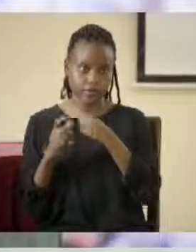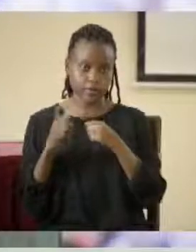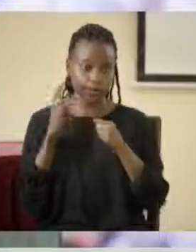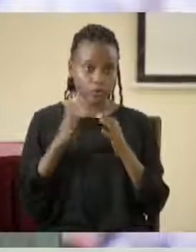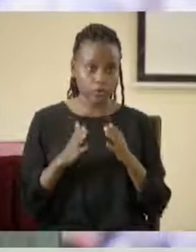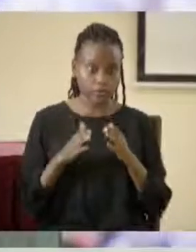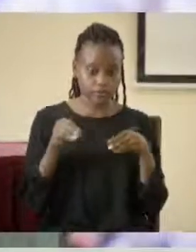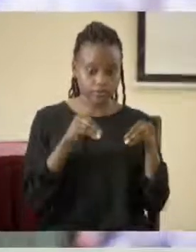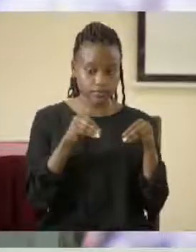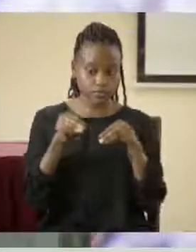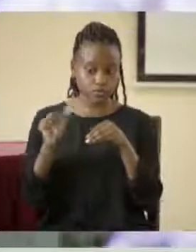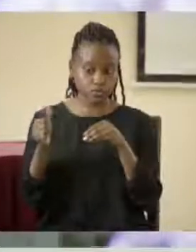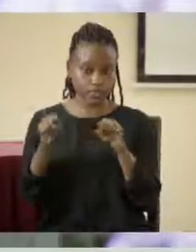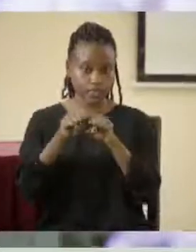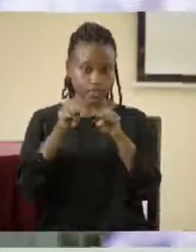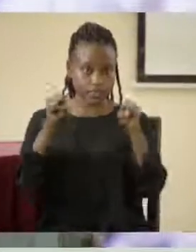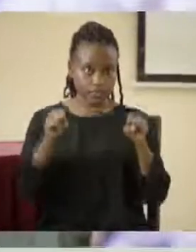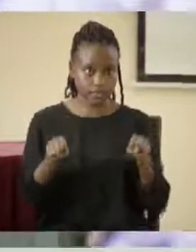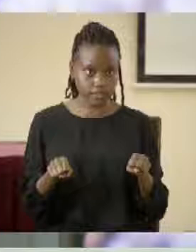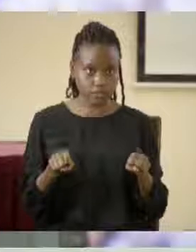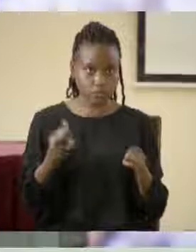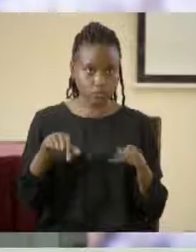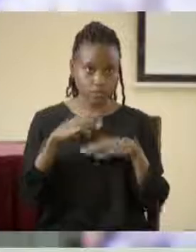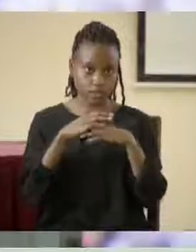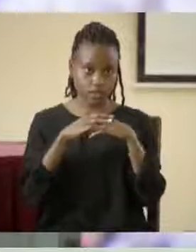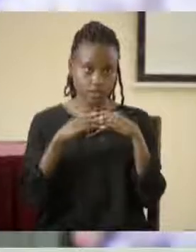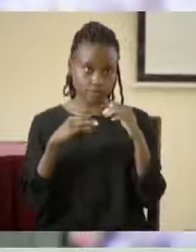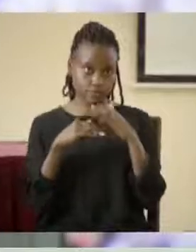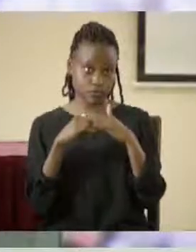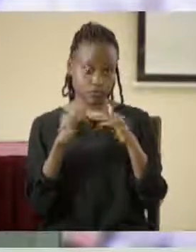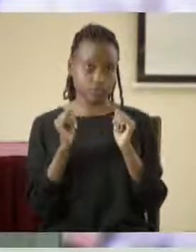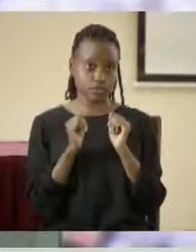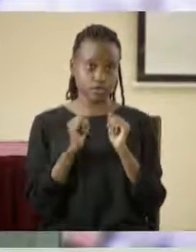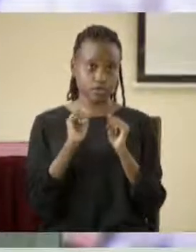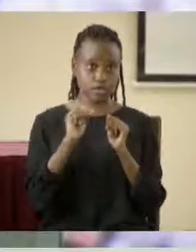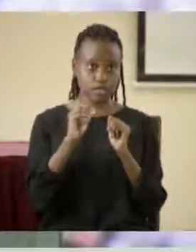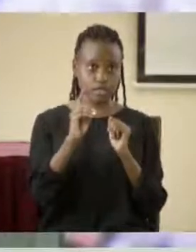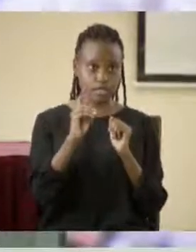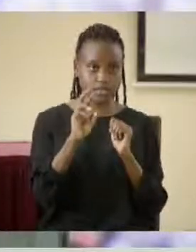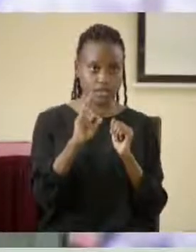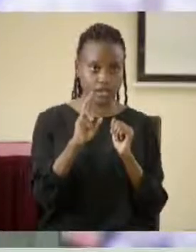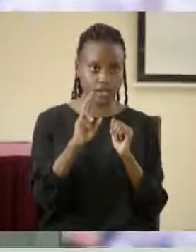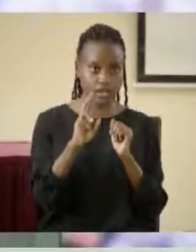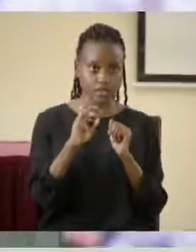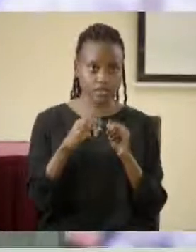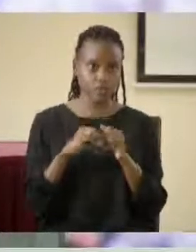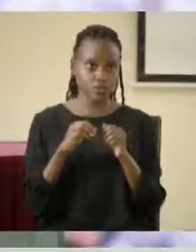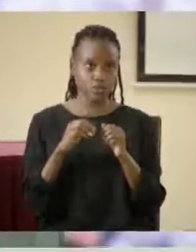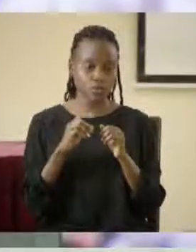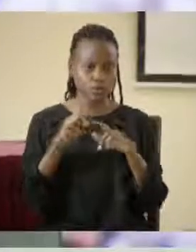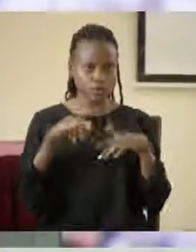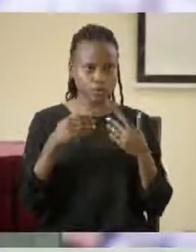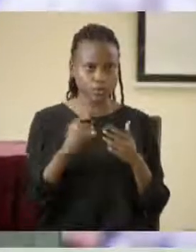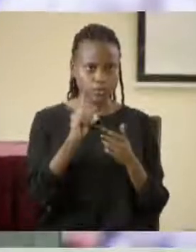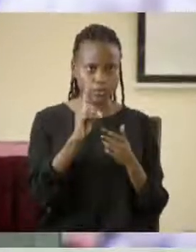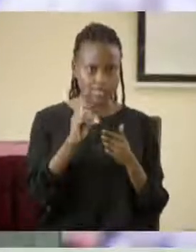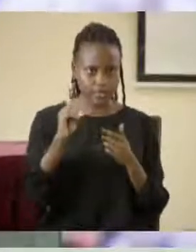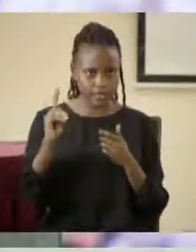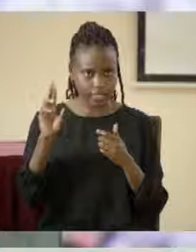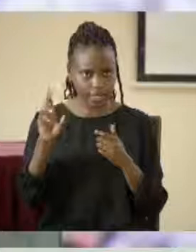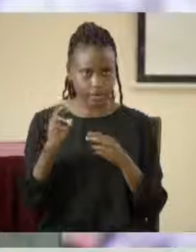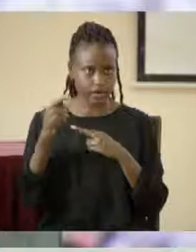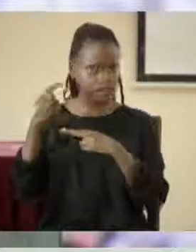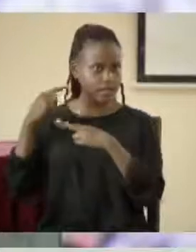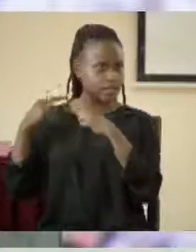to other systems, they move to what they are comfortable with, ADR. But what about TDR, the traditional